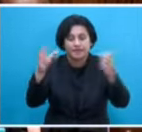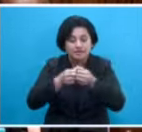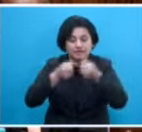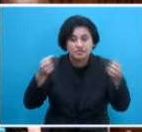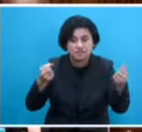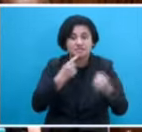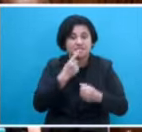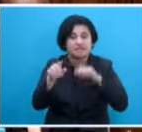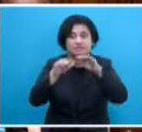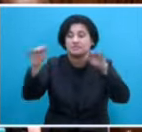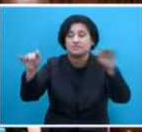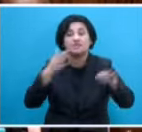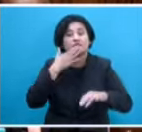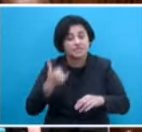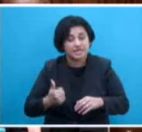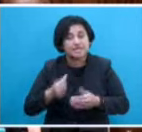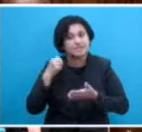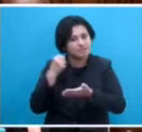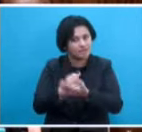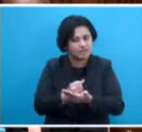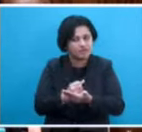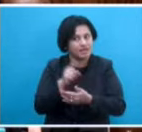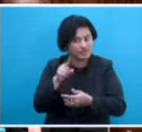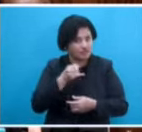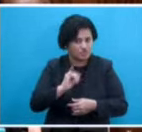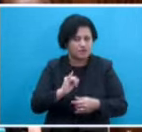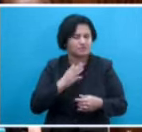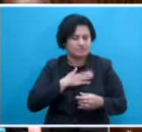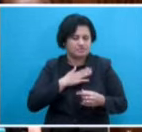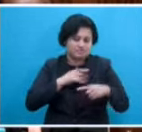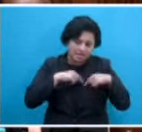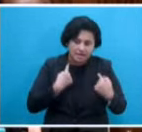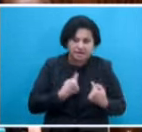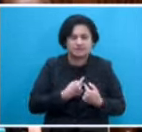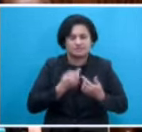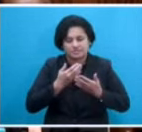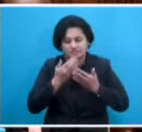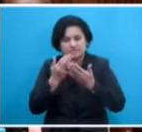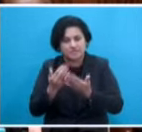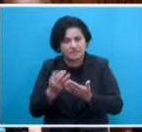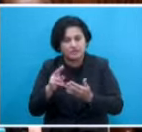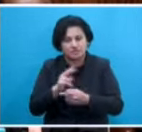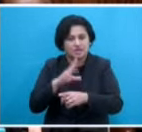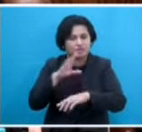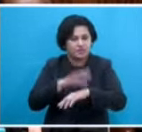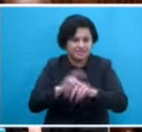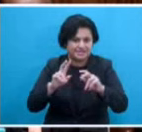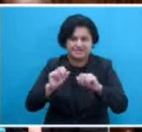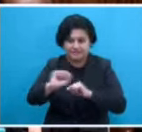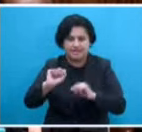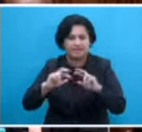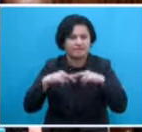on police are wrong, and my heart goes out to the police officers' families. But how can the Commissioner